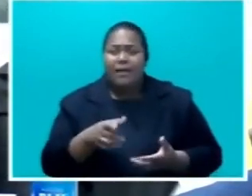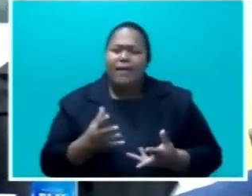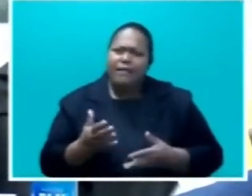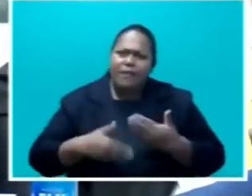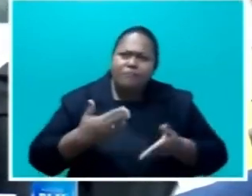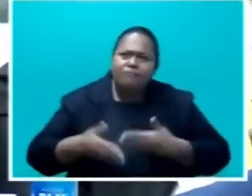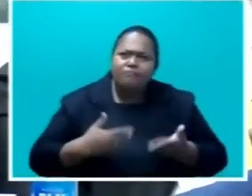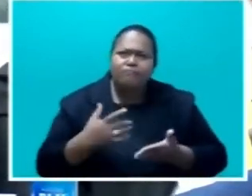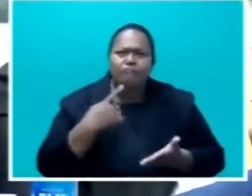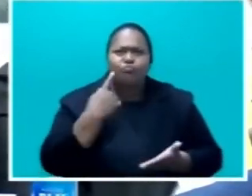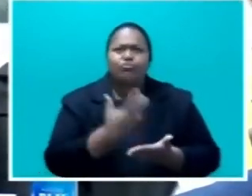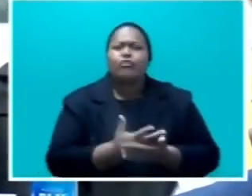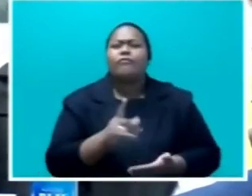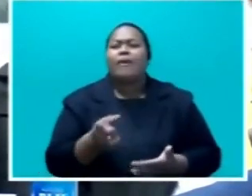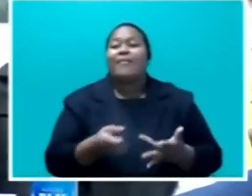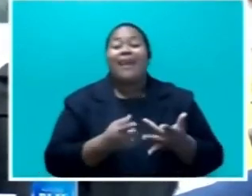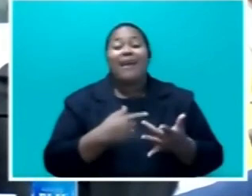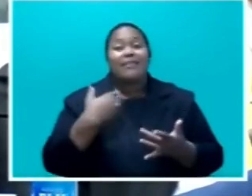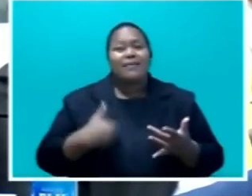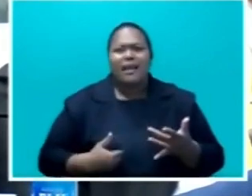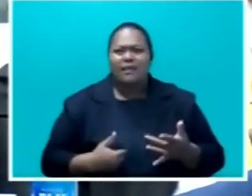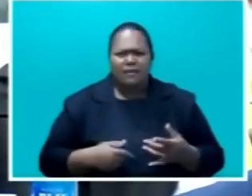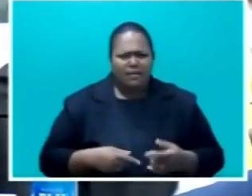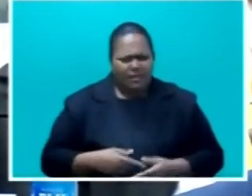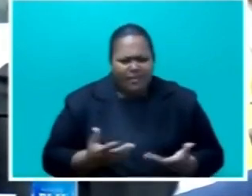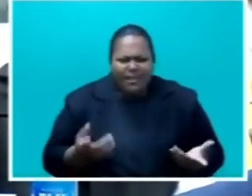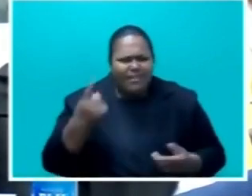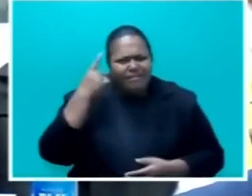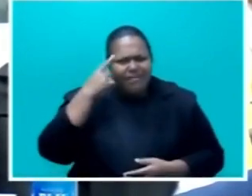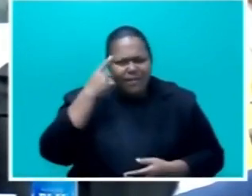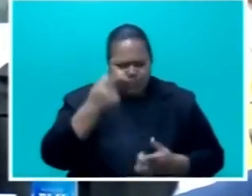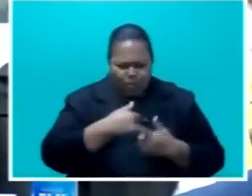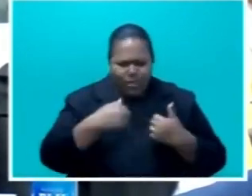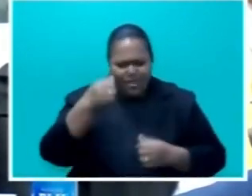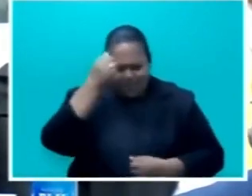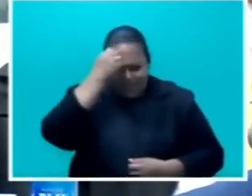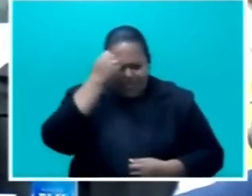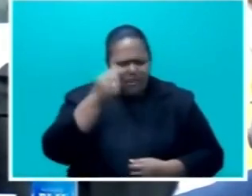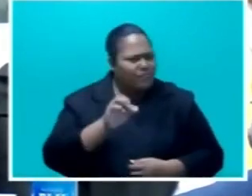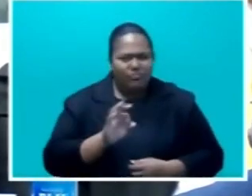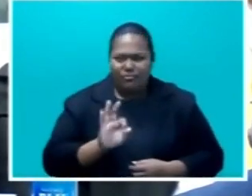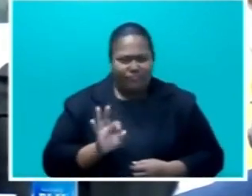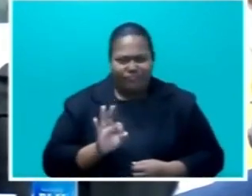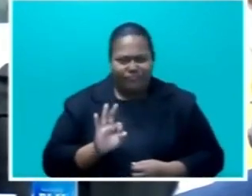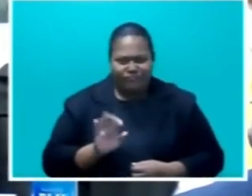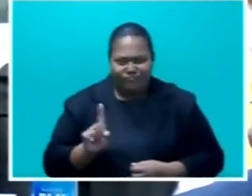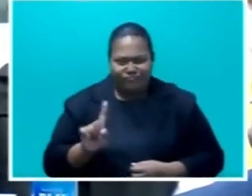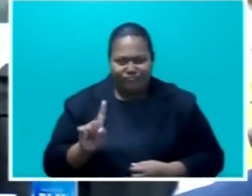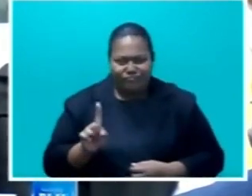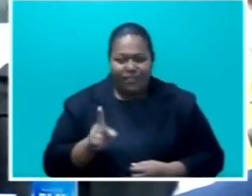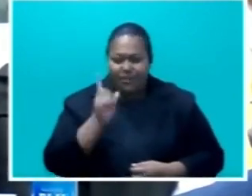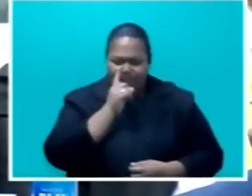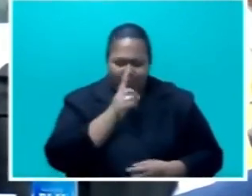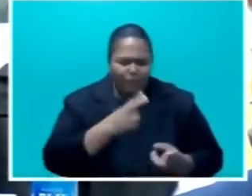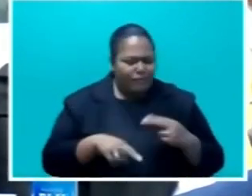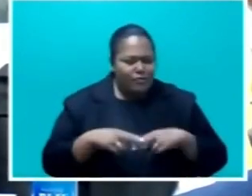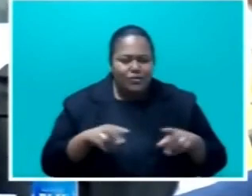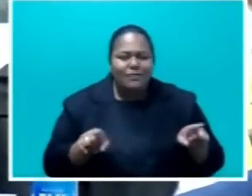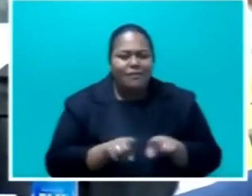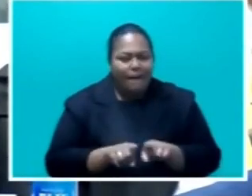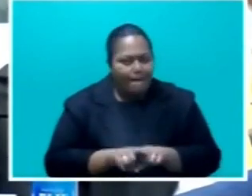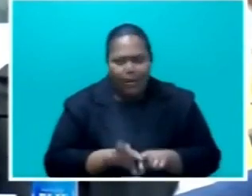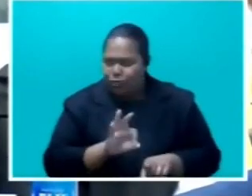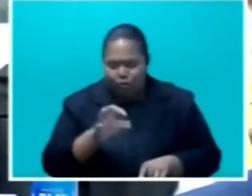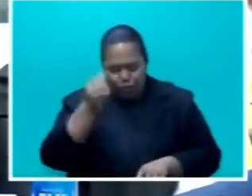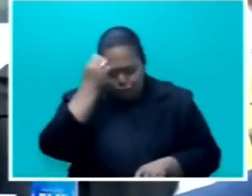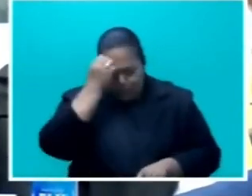one, least of all the people of Fiji. The other side who were there that day all said, Mr.